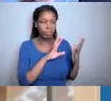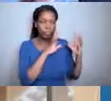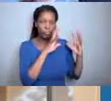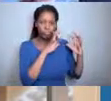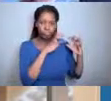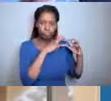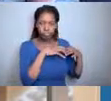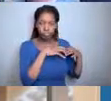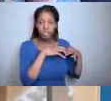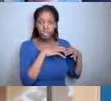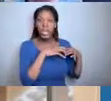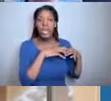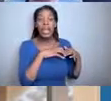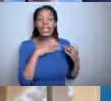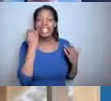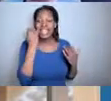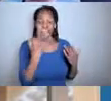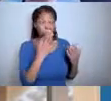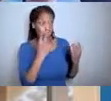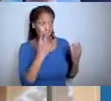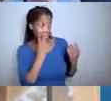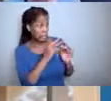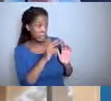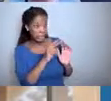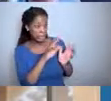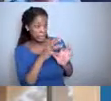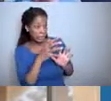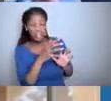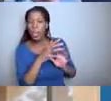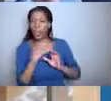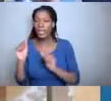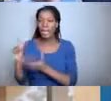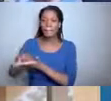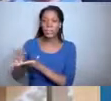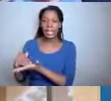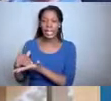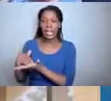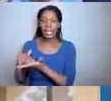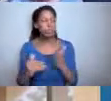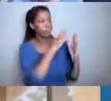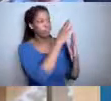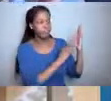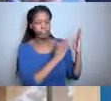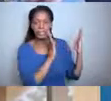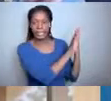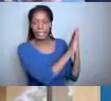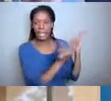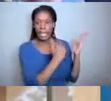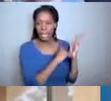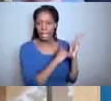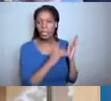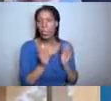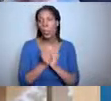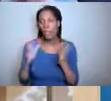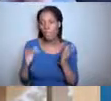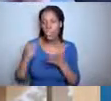fairly easily um especially without the artists having to go back to the site i think is important to us as well so it's that's the reason